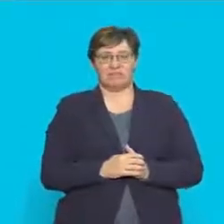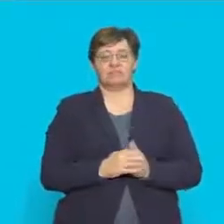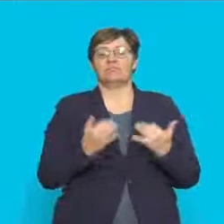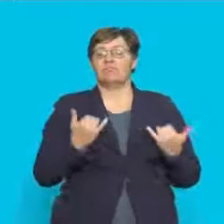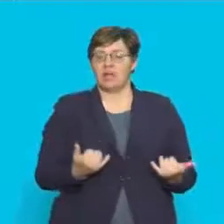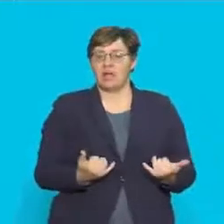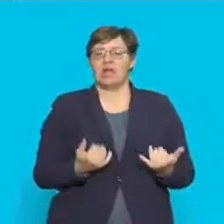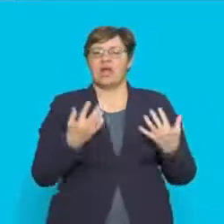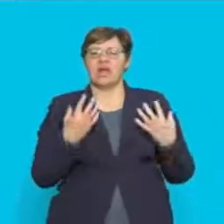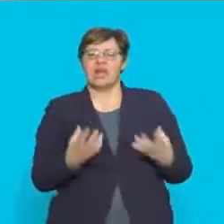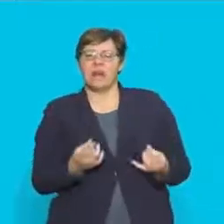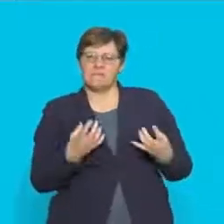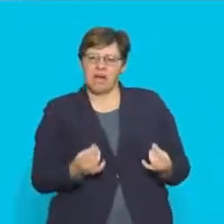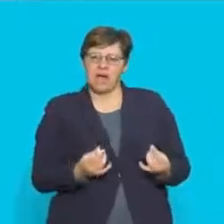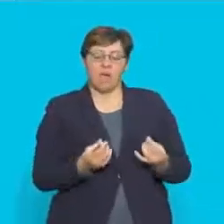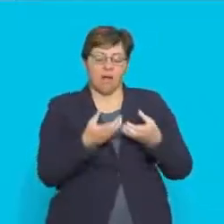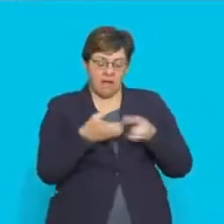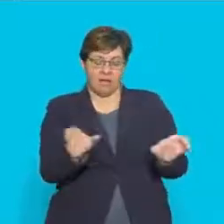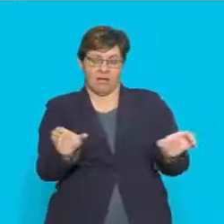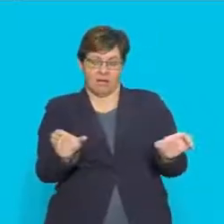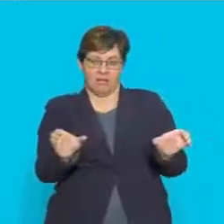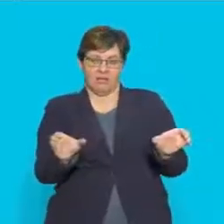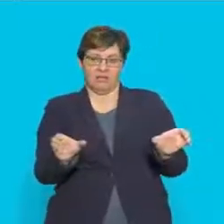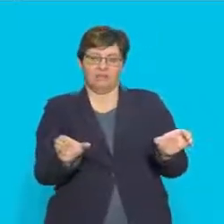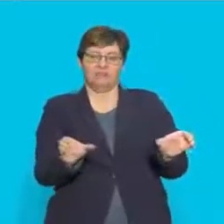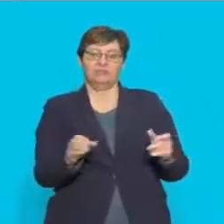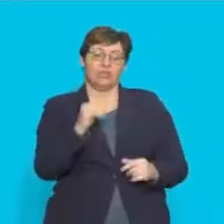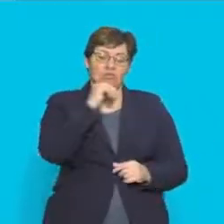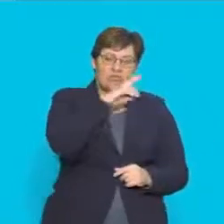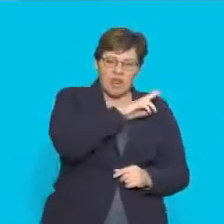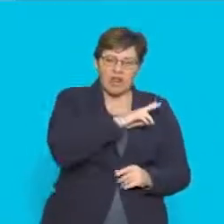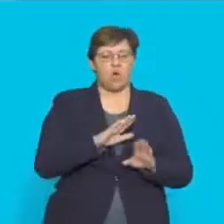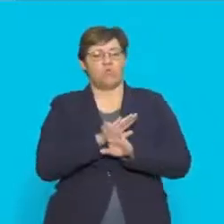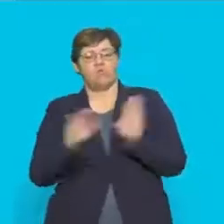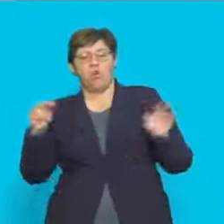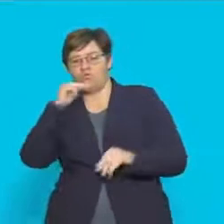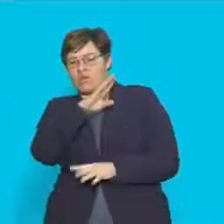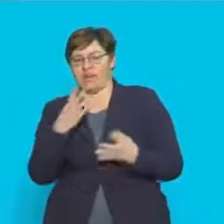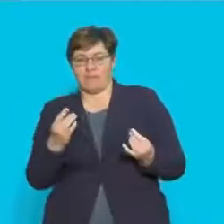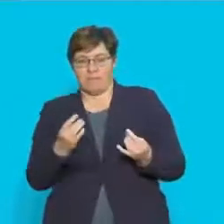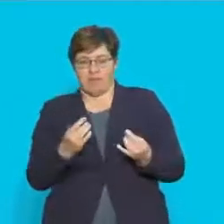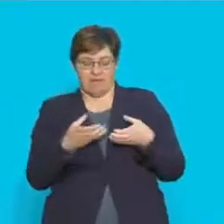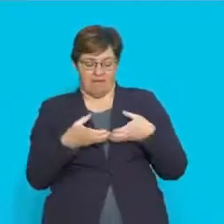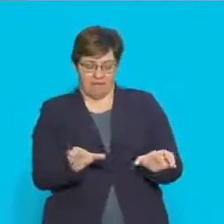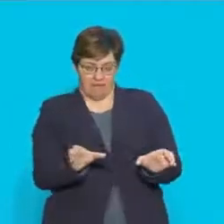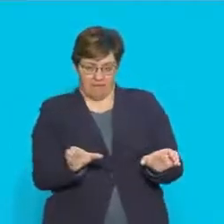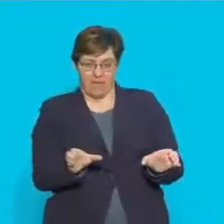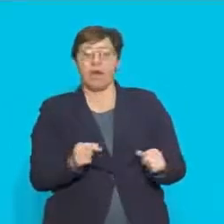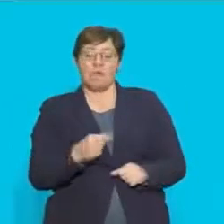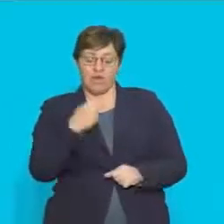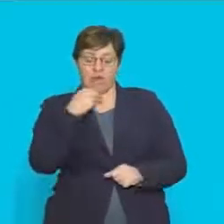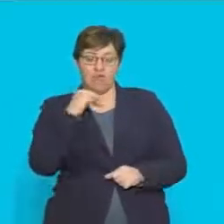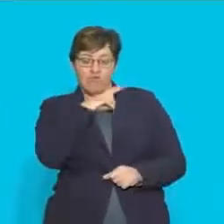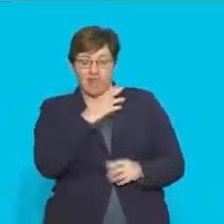about numbers, which we divide them into real and non-real numbers. And then with the real, they